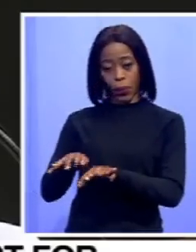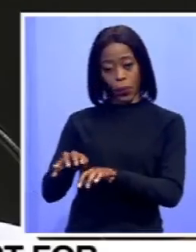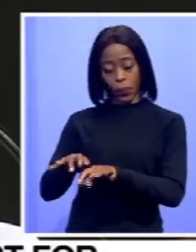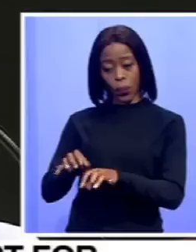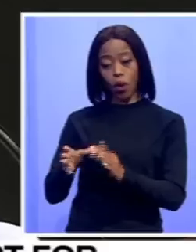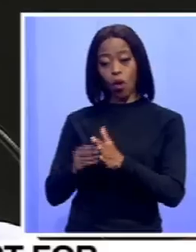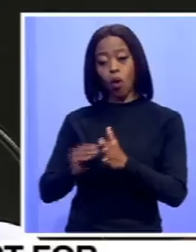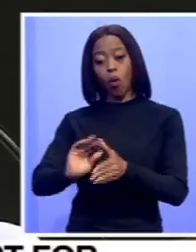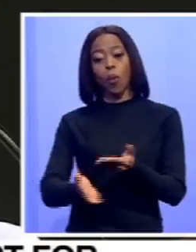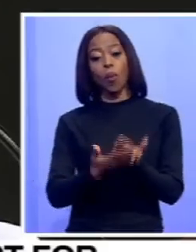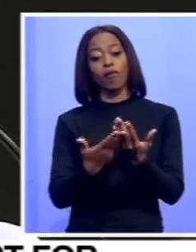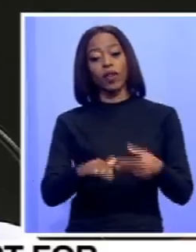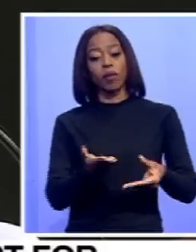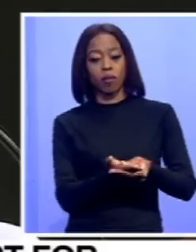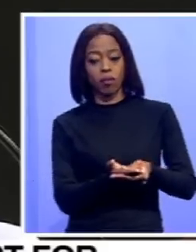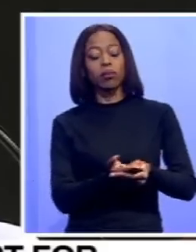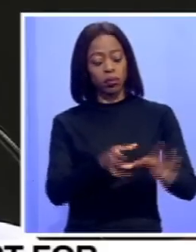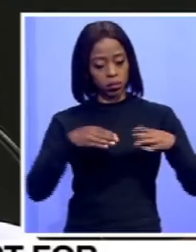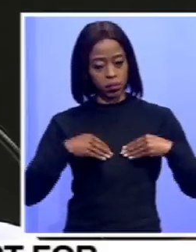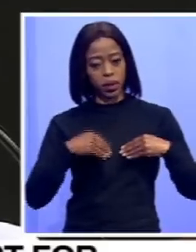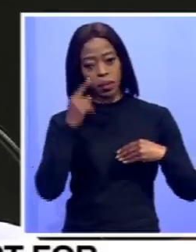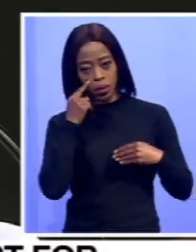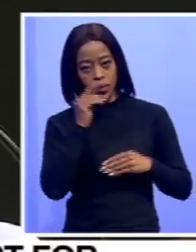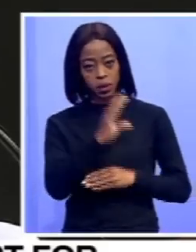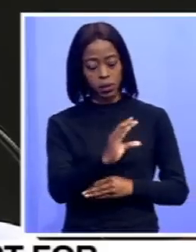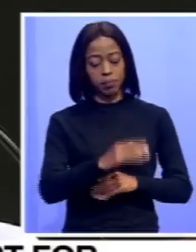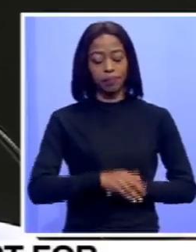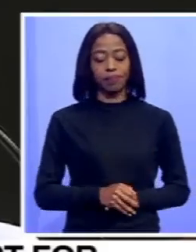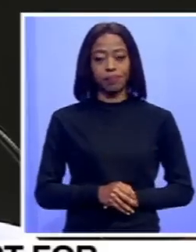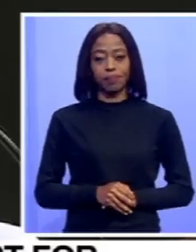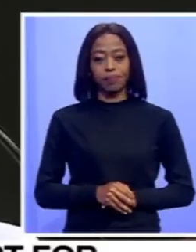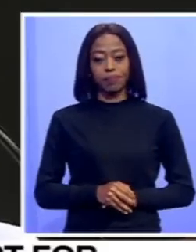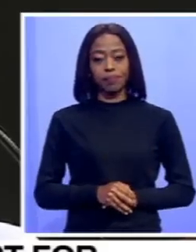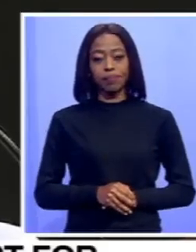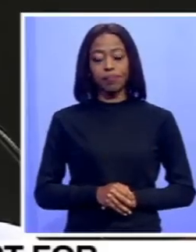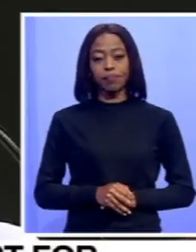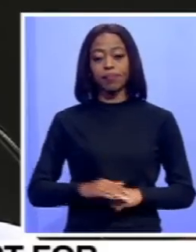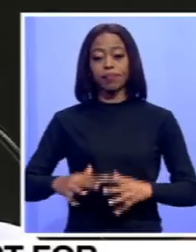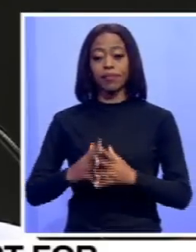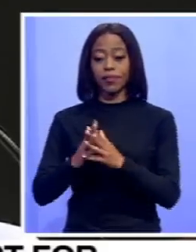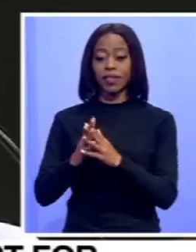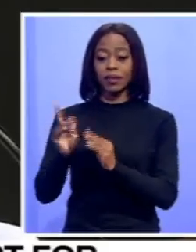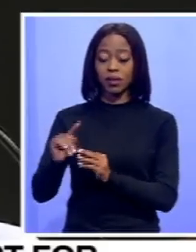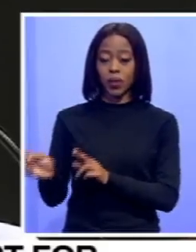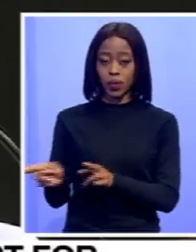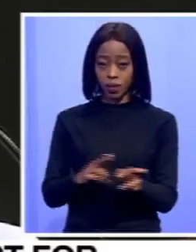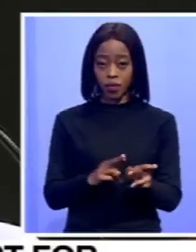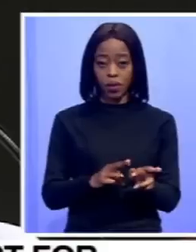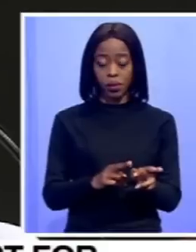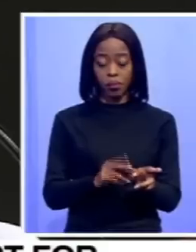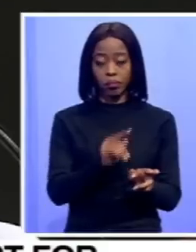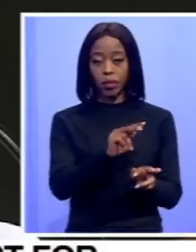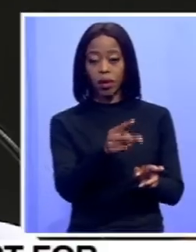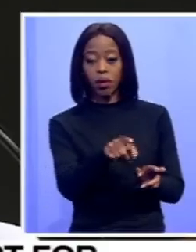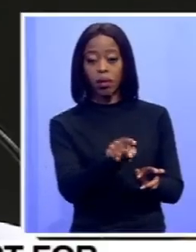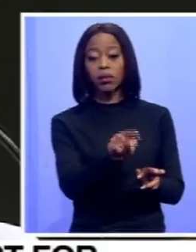in the docket and accepted as Exhibit C. Sub 32. Solidarity had referred him to Herter and Spies, who in